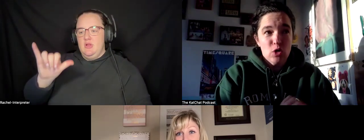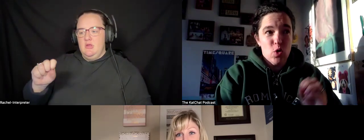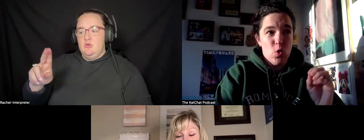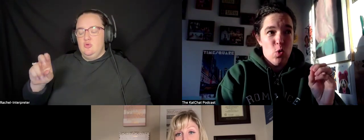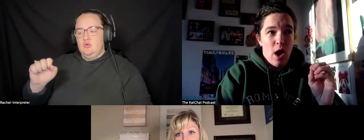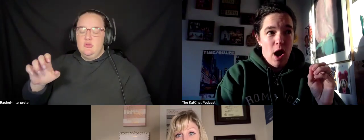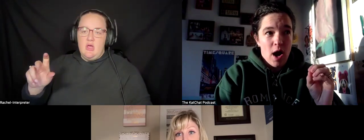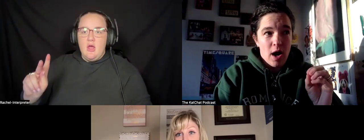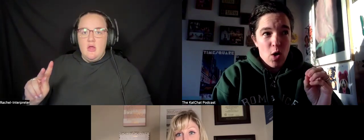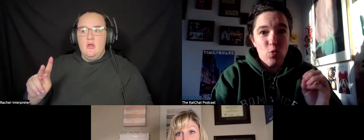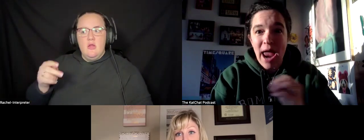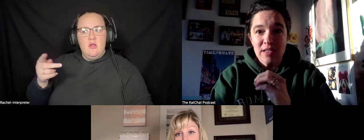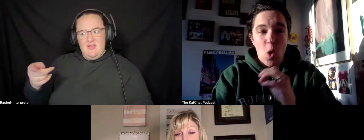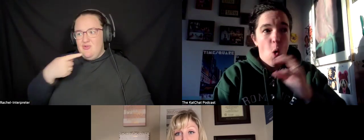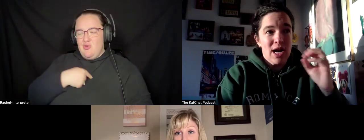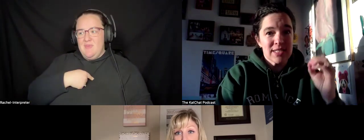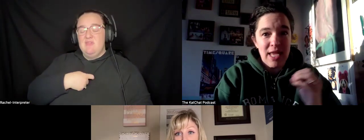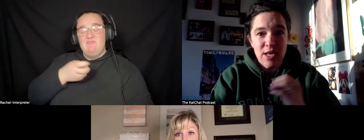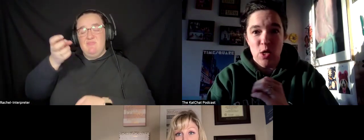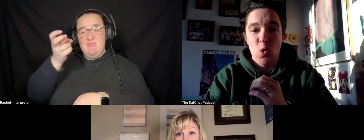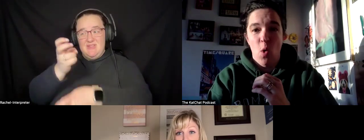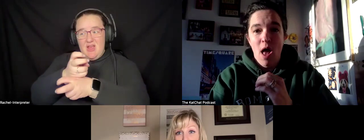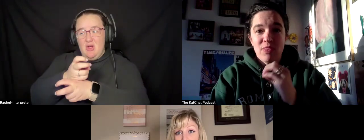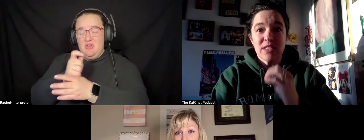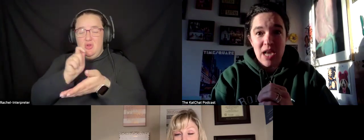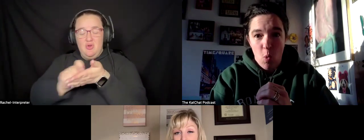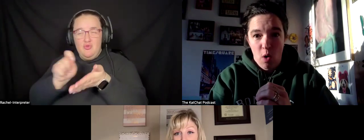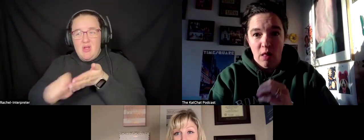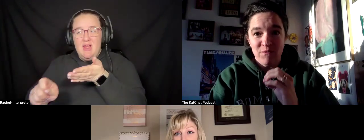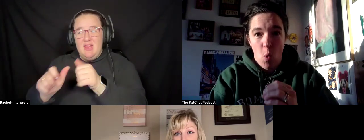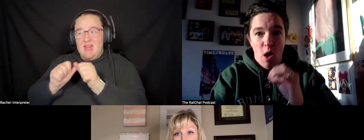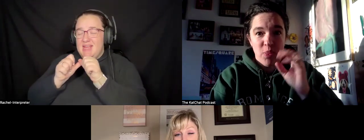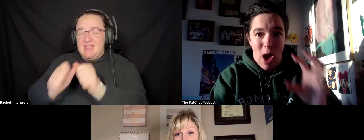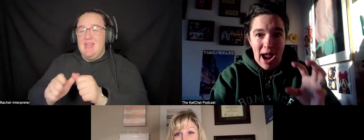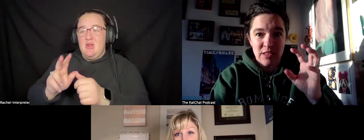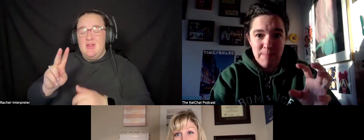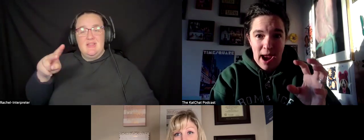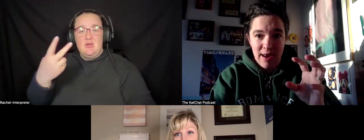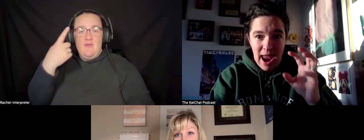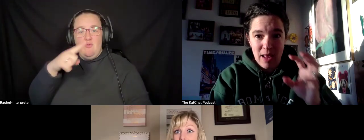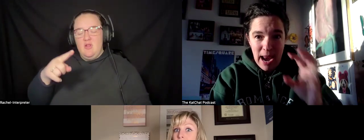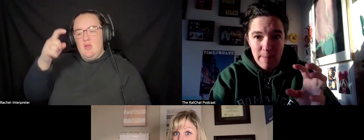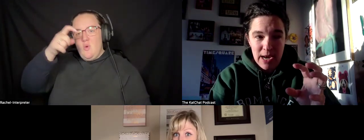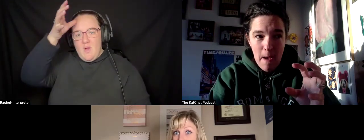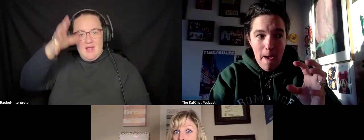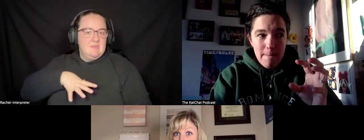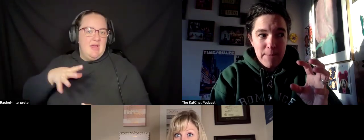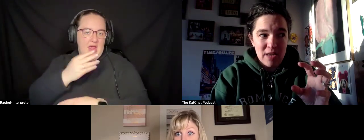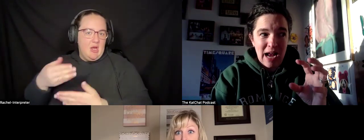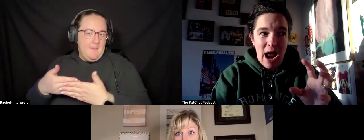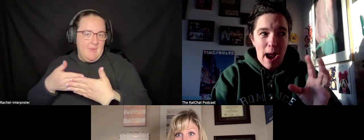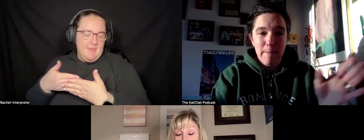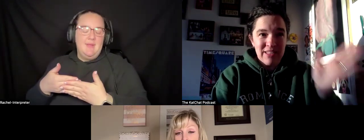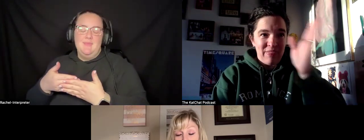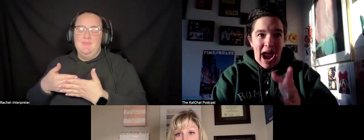hard to write or continue the sequel for The Wise Man and the Baby